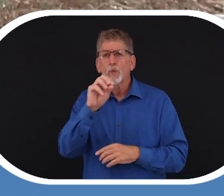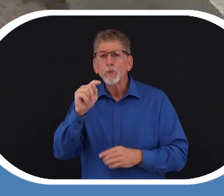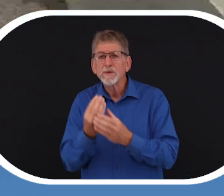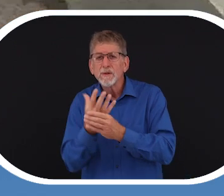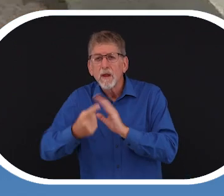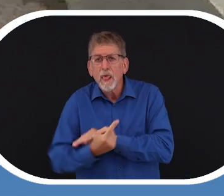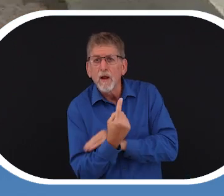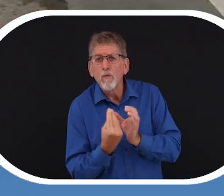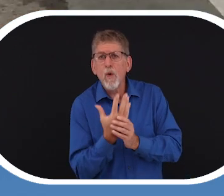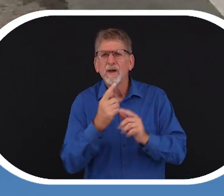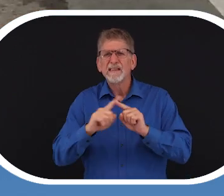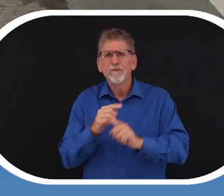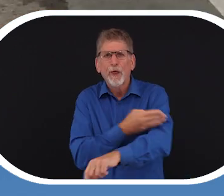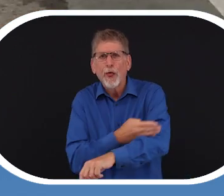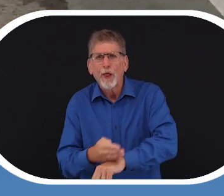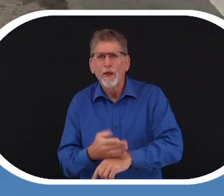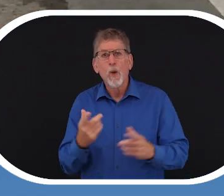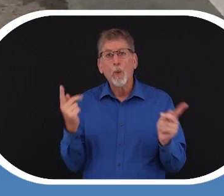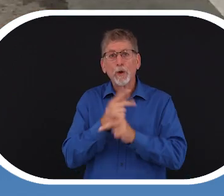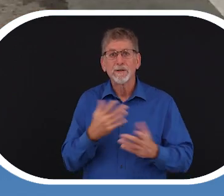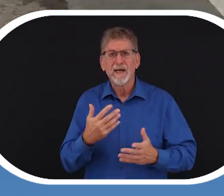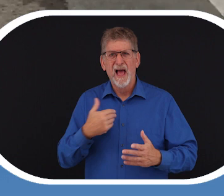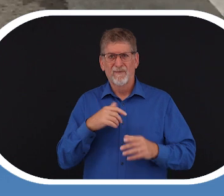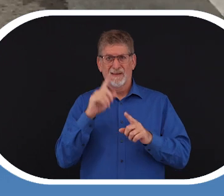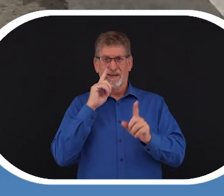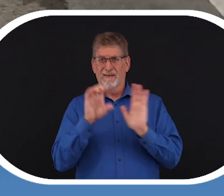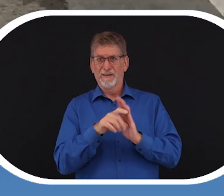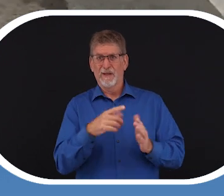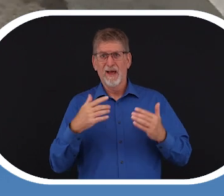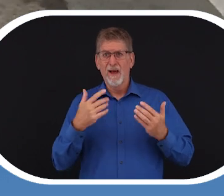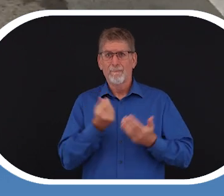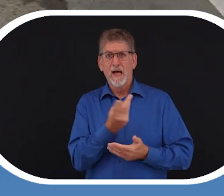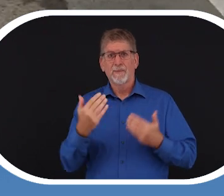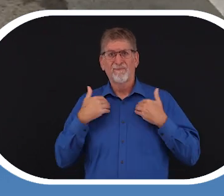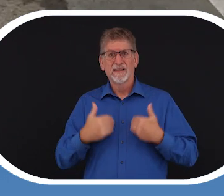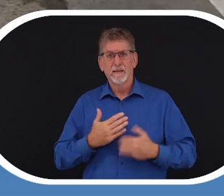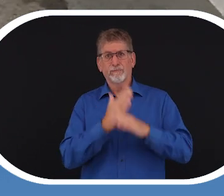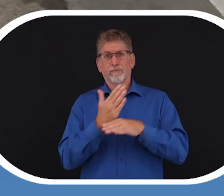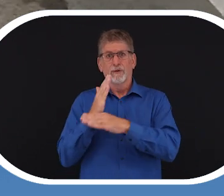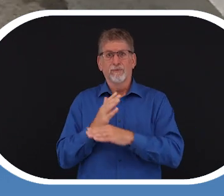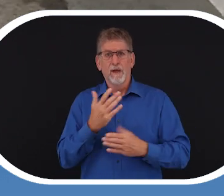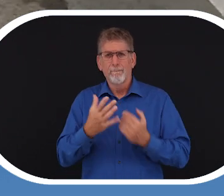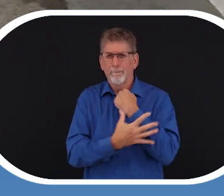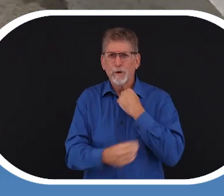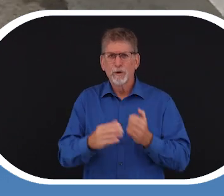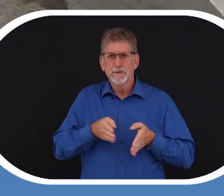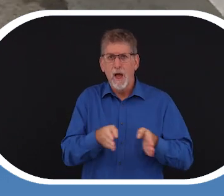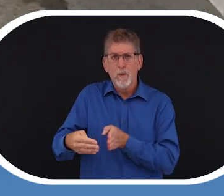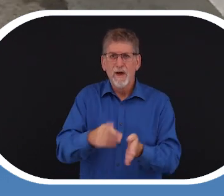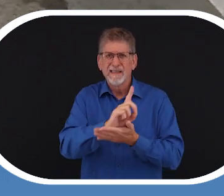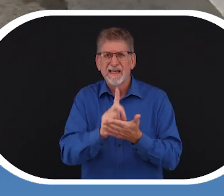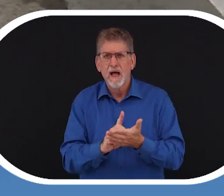degradations. And in the worst case, we have a scene like this: multiple physical impediments and poor sidewalk design leading to unsafe conditions